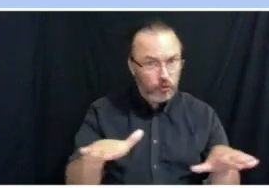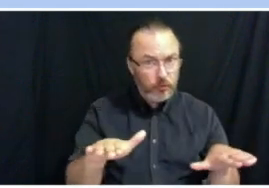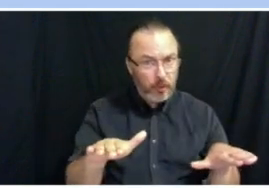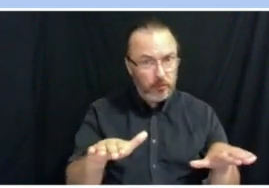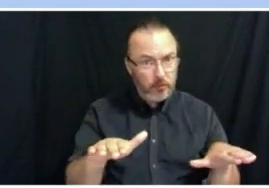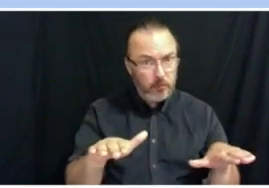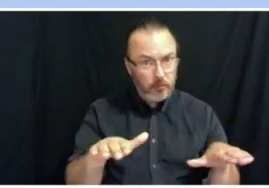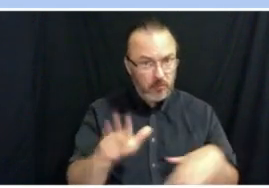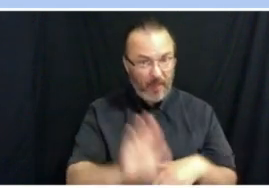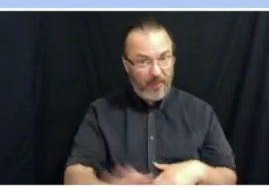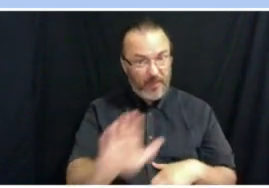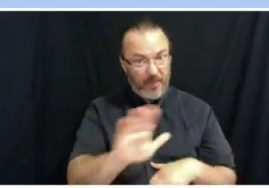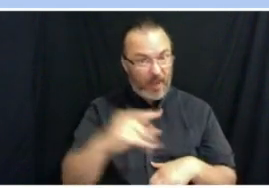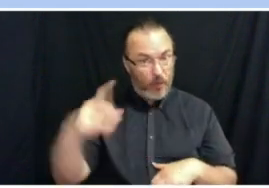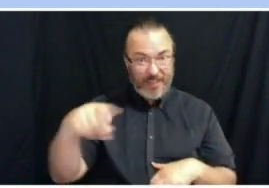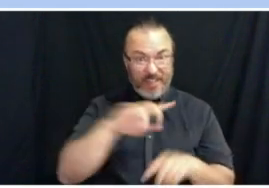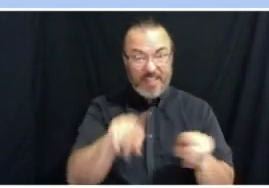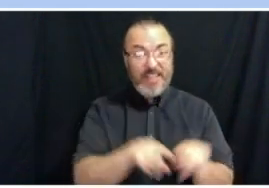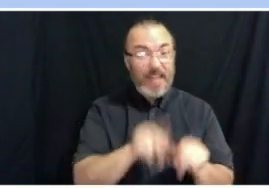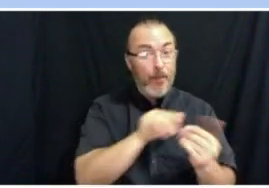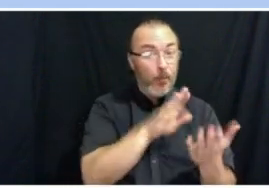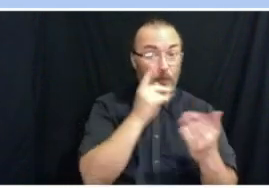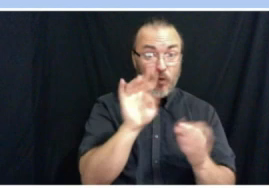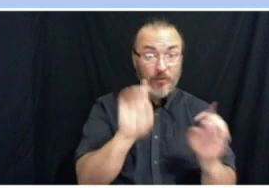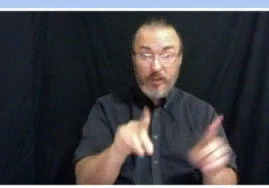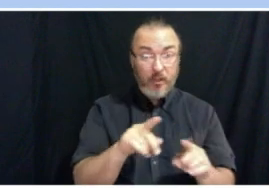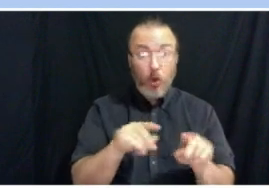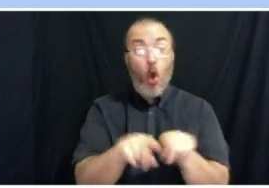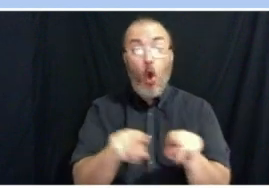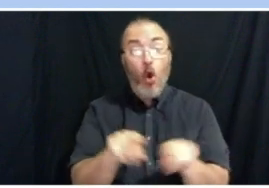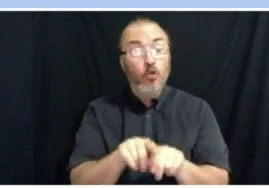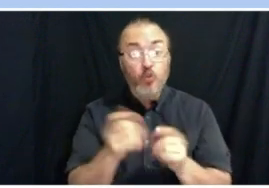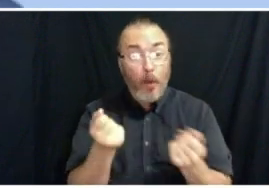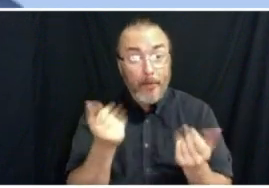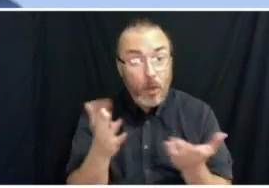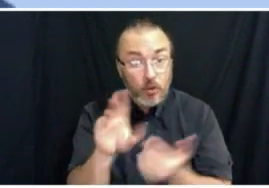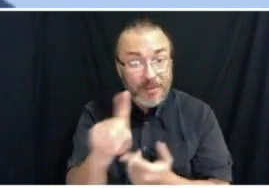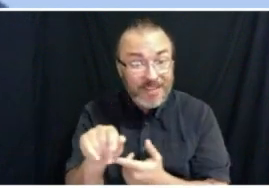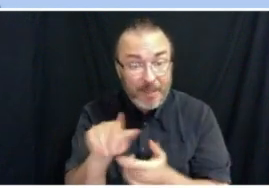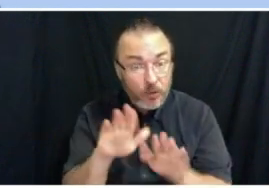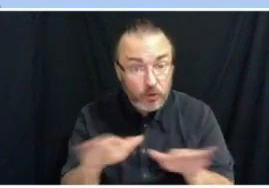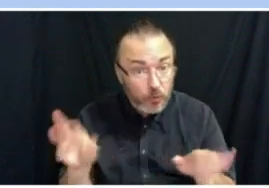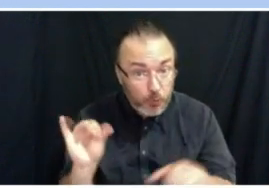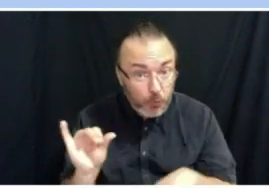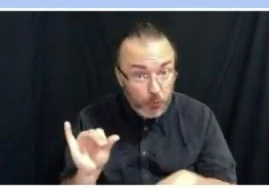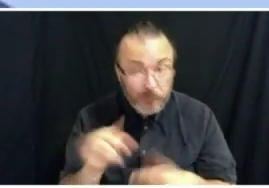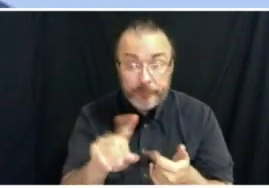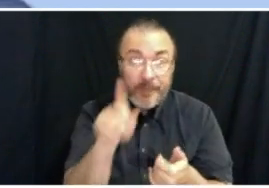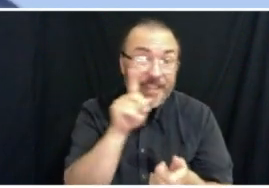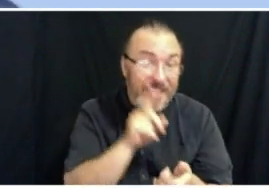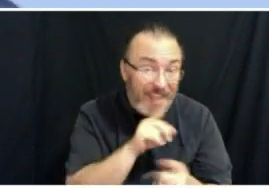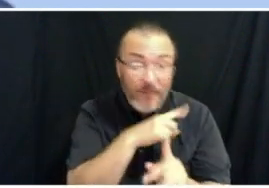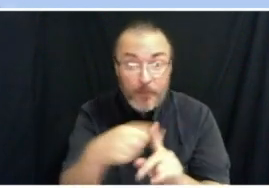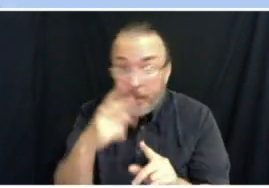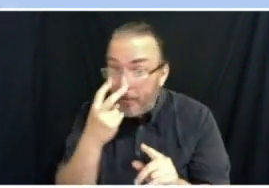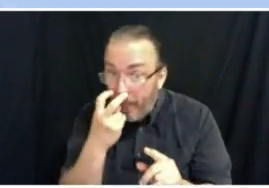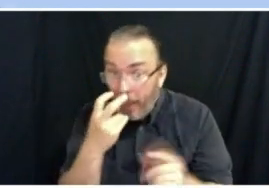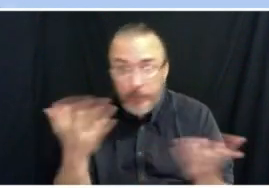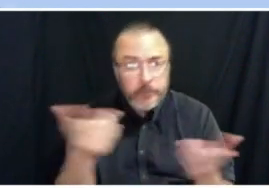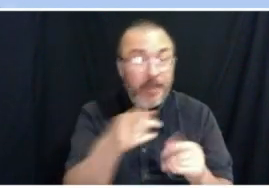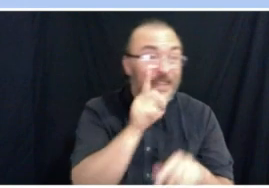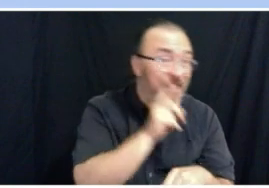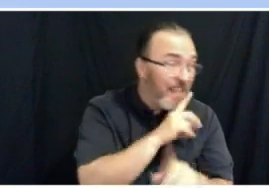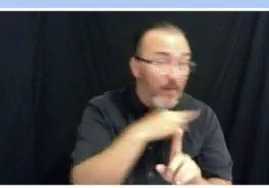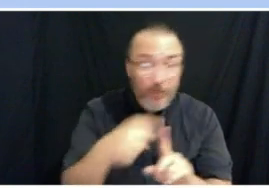needs. The same approach to education, and also for children who have multiple disabilities. There are children who are deaf who are also blind. There are children who are deaf who also have